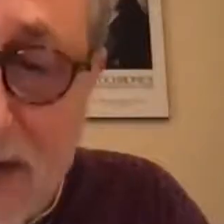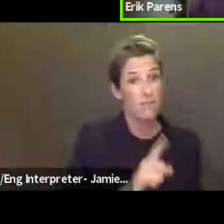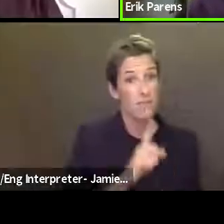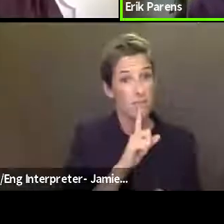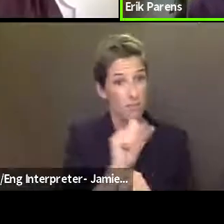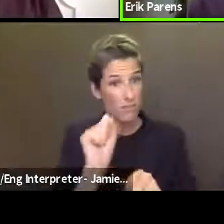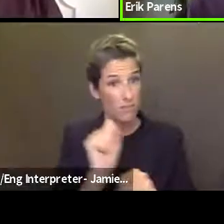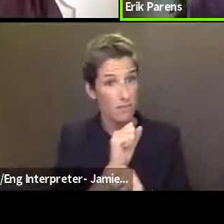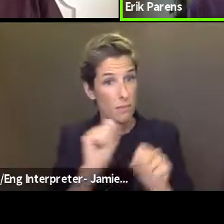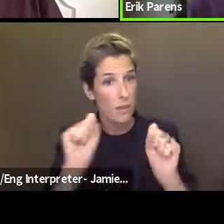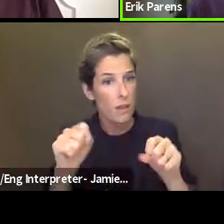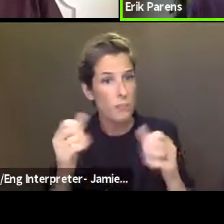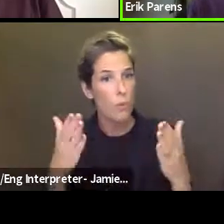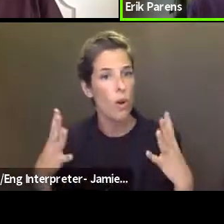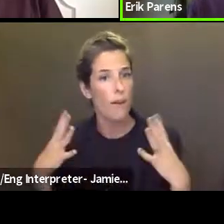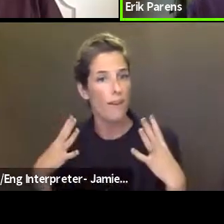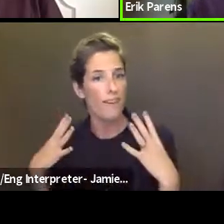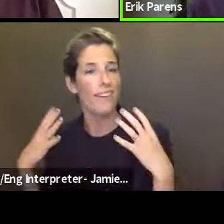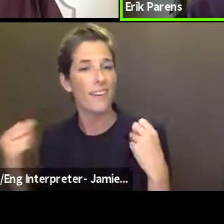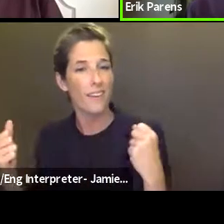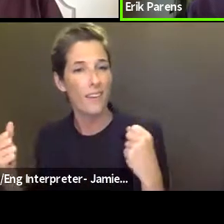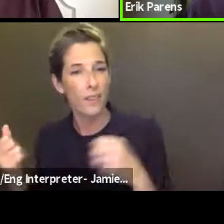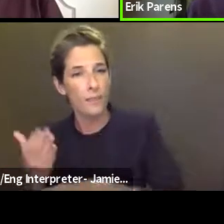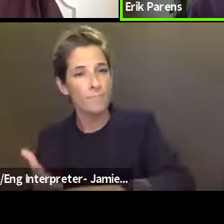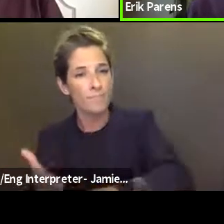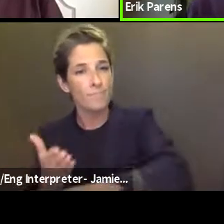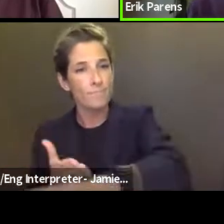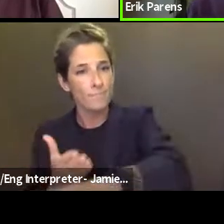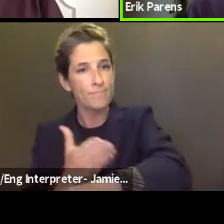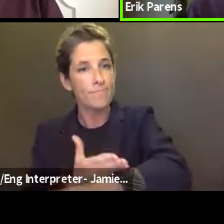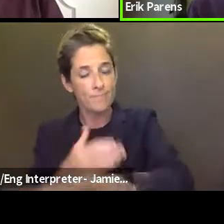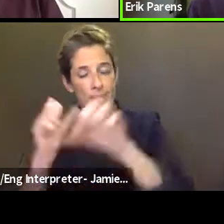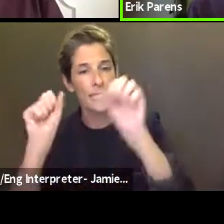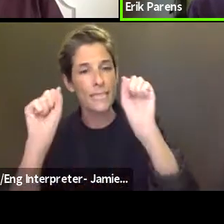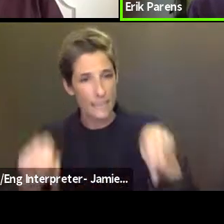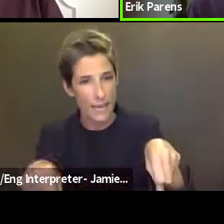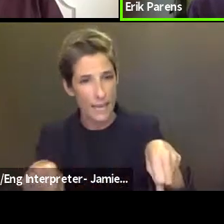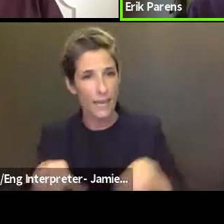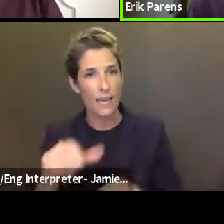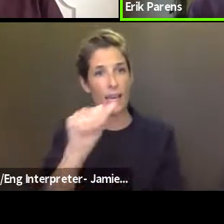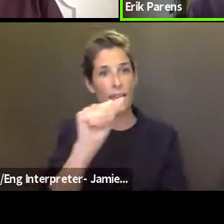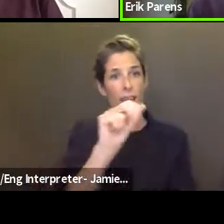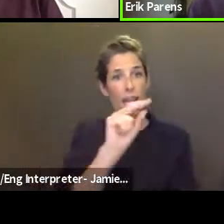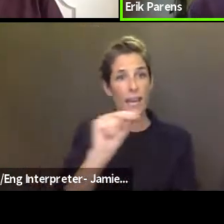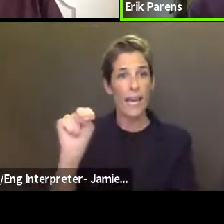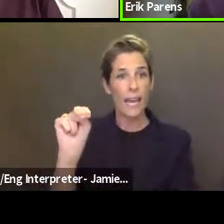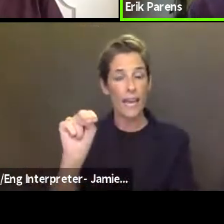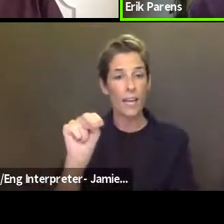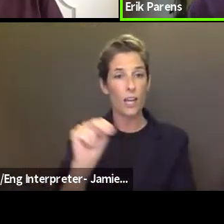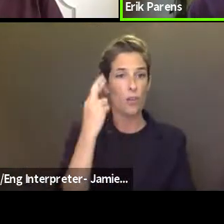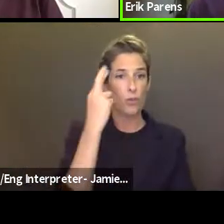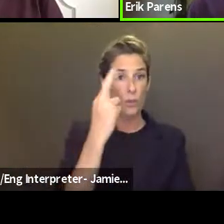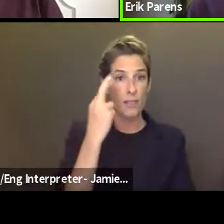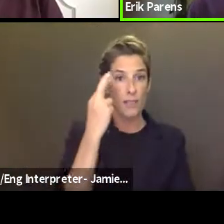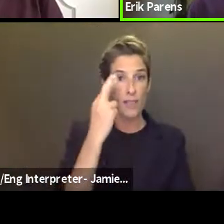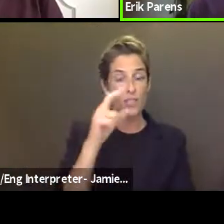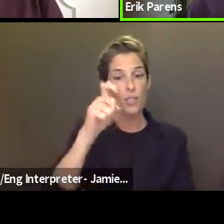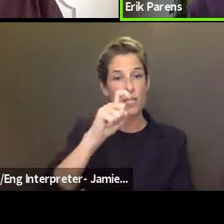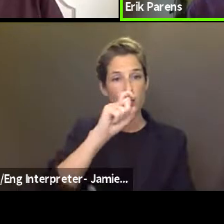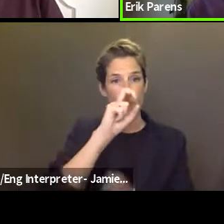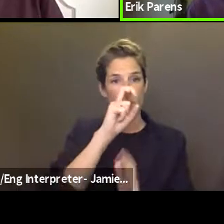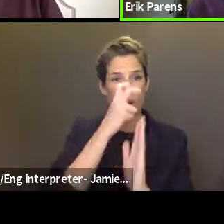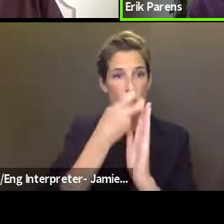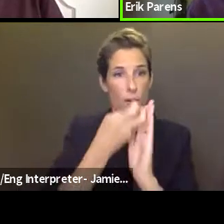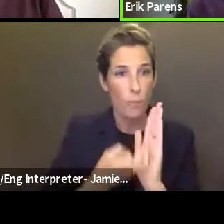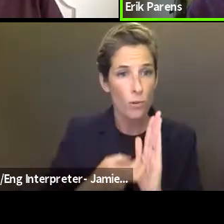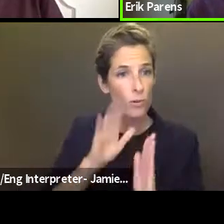to heal. As Anne will explain, it was possible for her, enmeshed in her community and engaged in